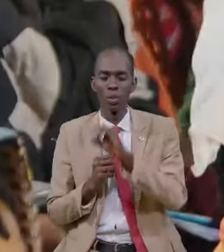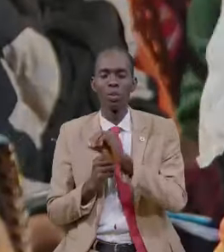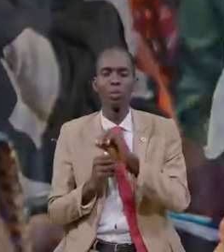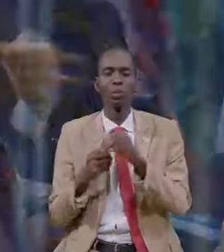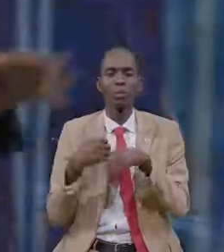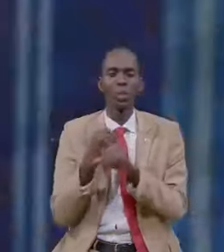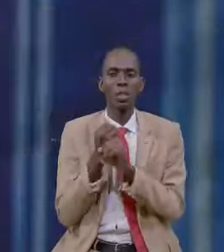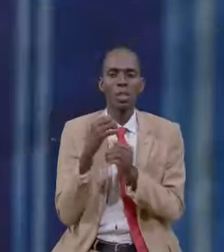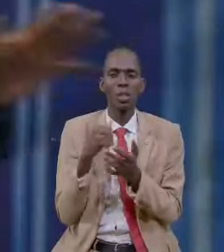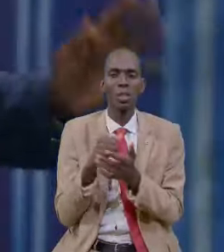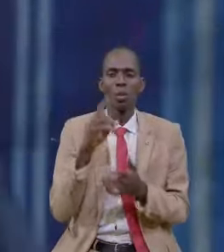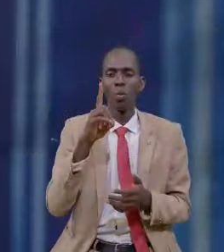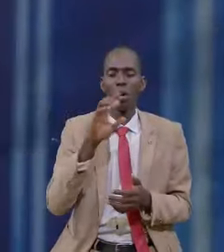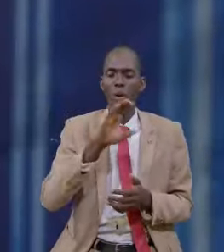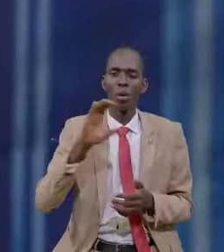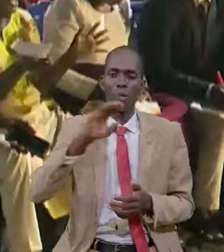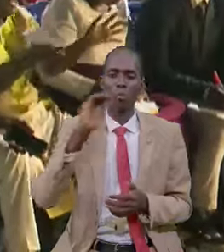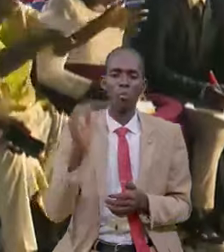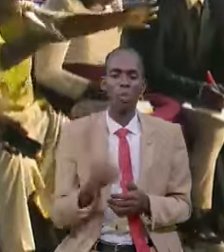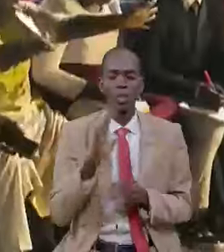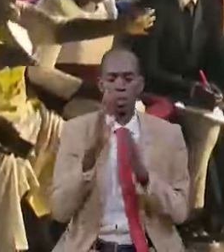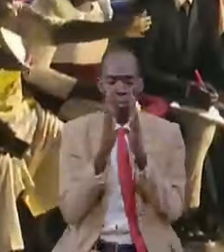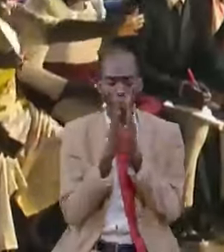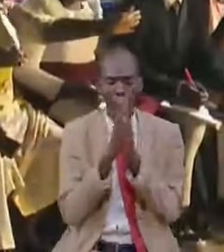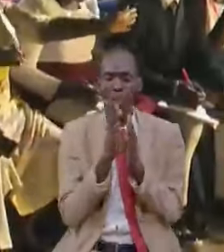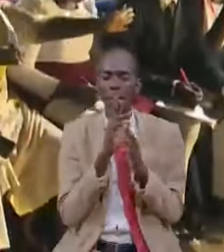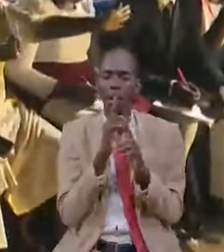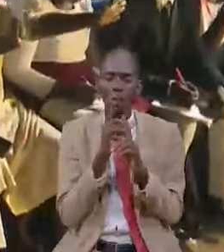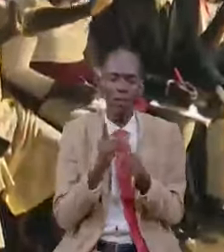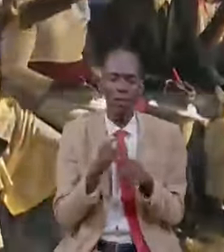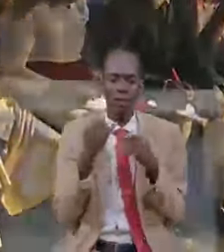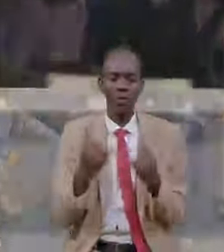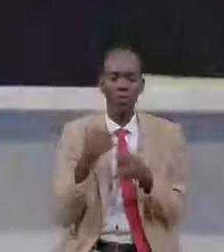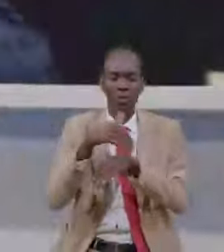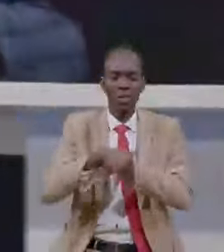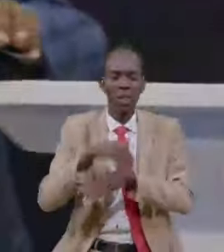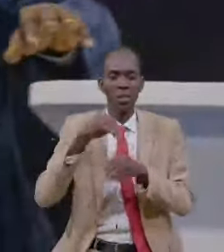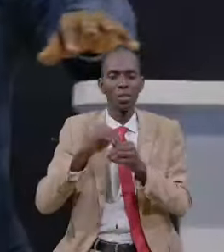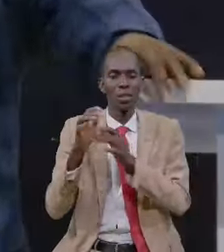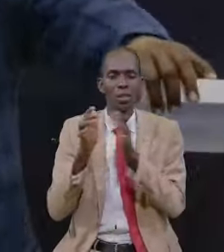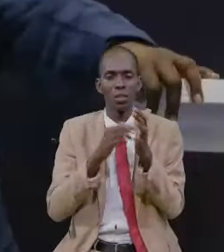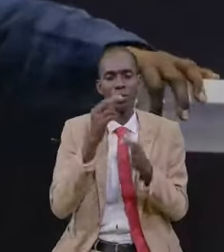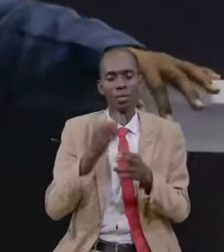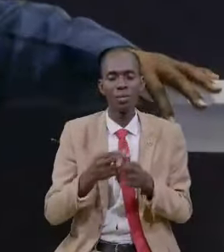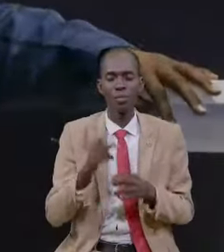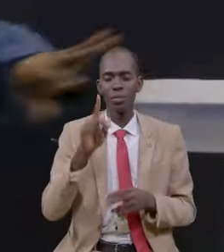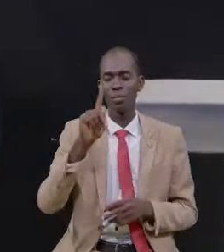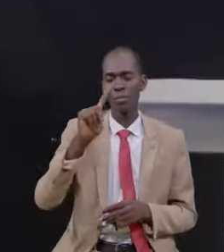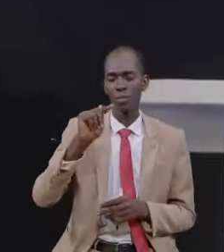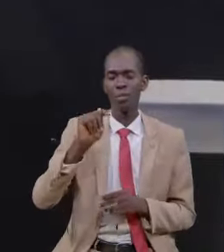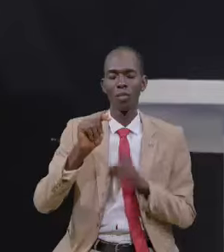100% your prayer answered tonight. And then she talks about our